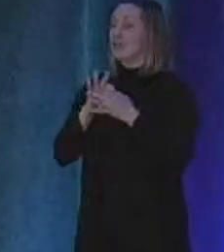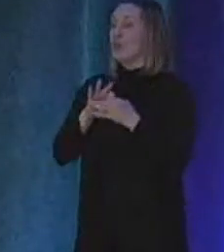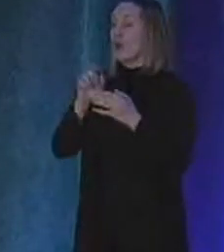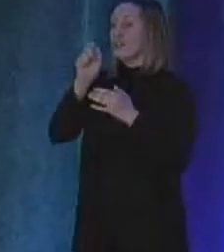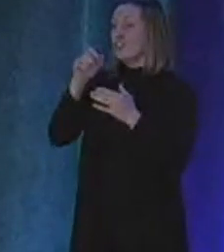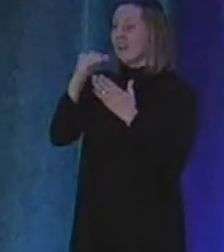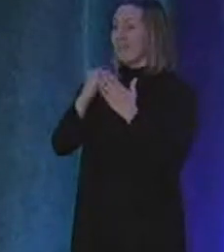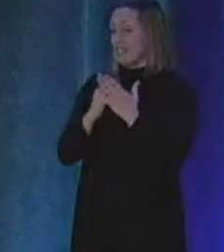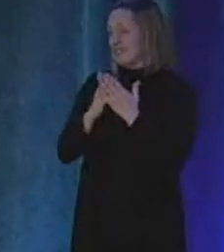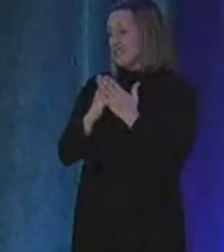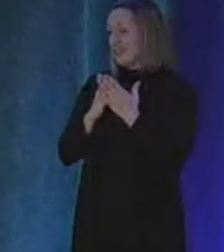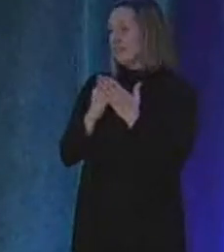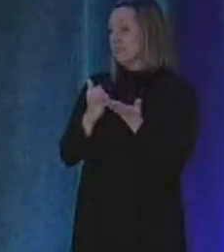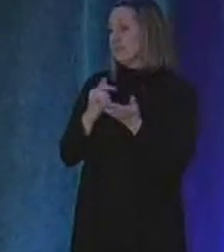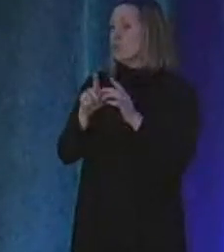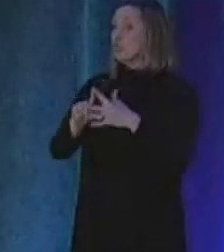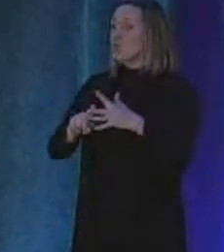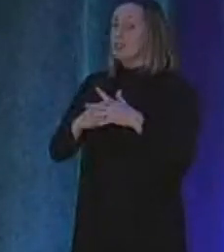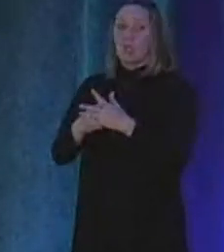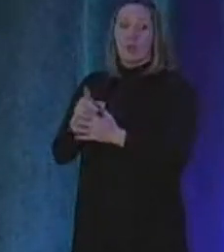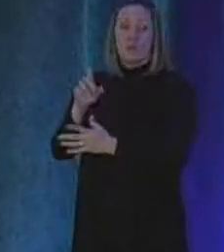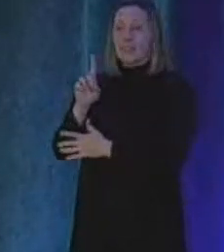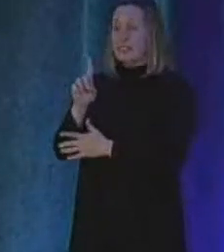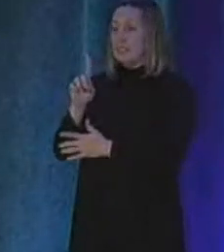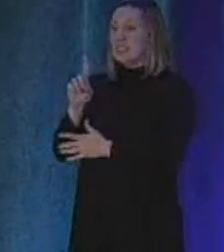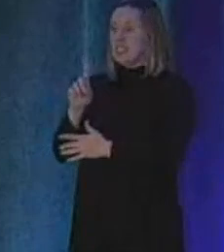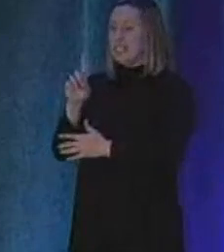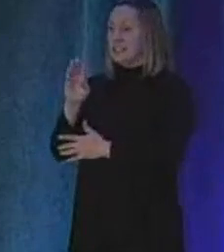checklisting goes, you can start with DCBA if you want.